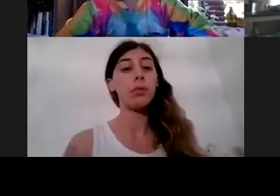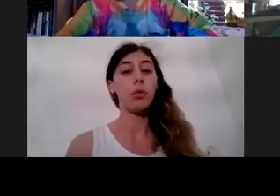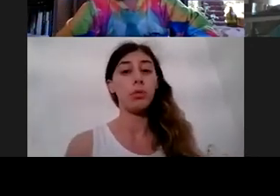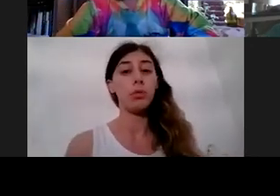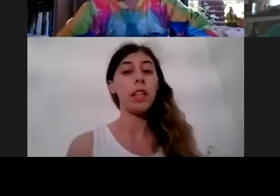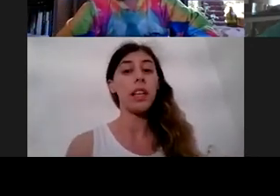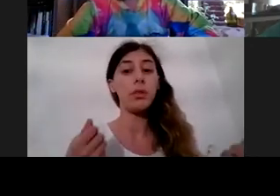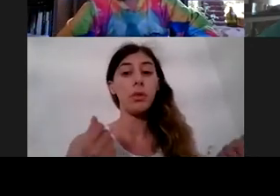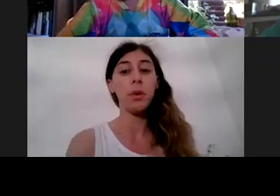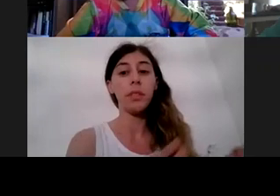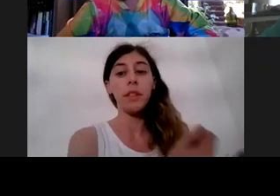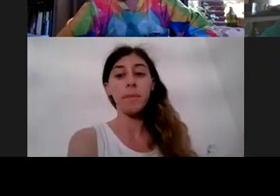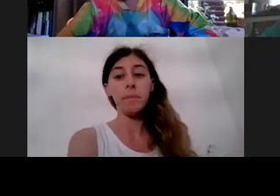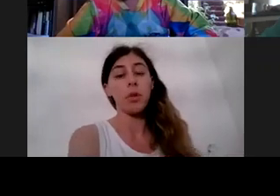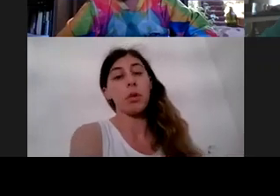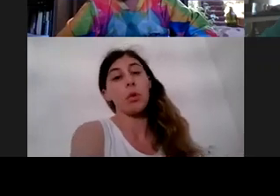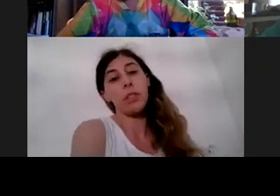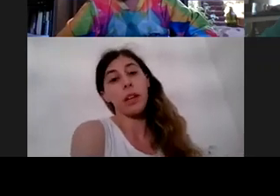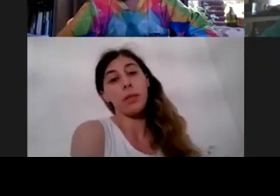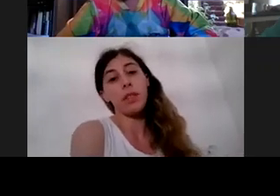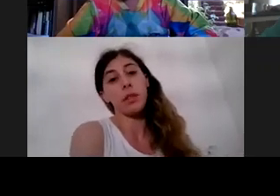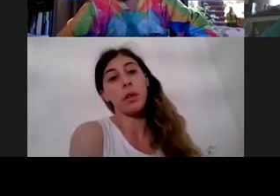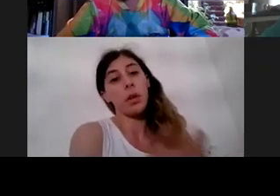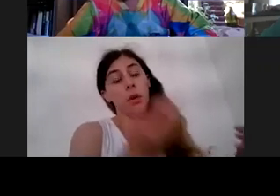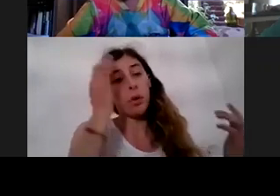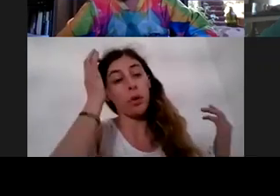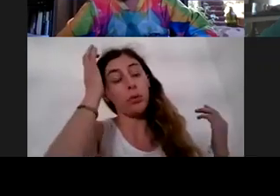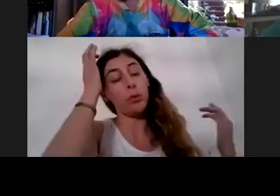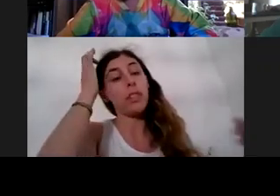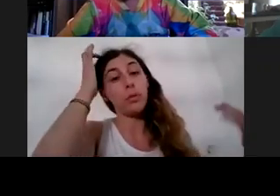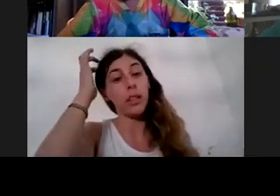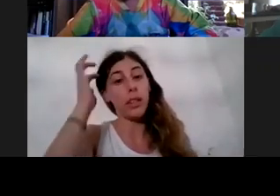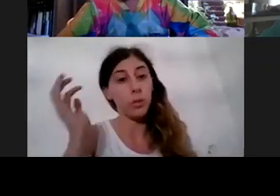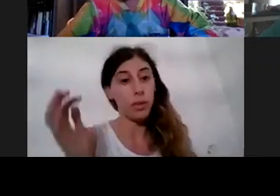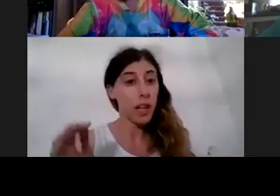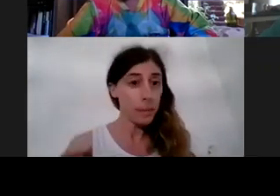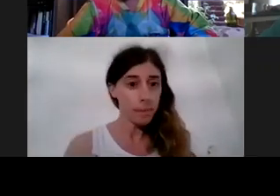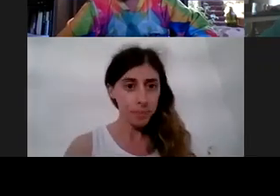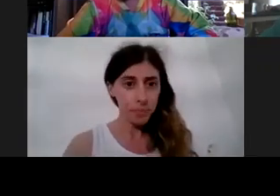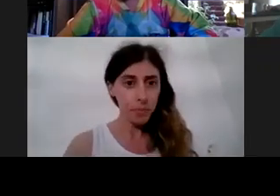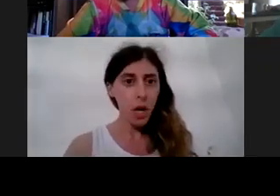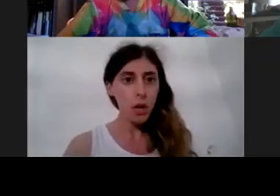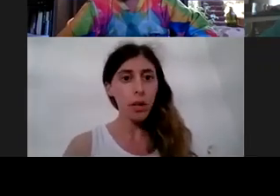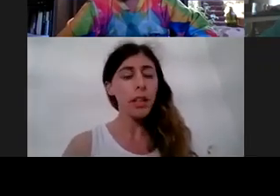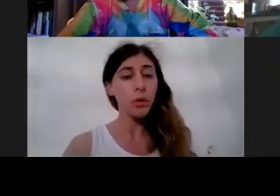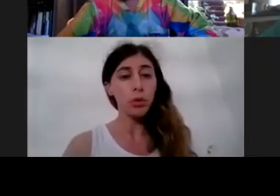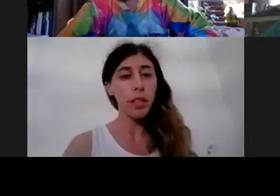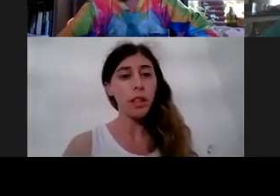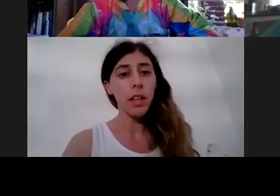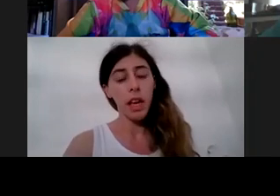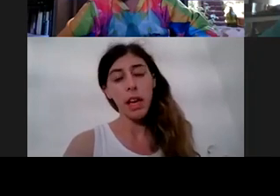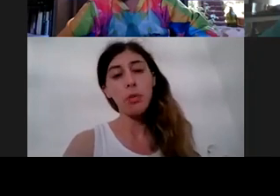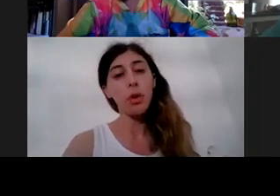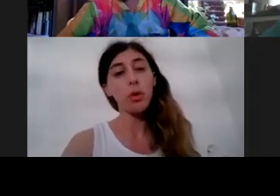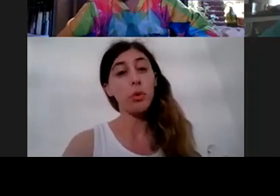regulatory framework that has to do with long-term access. This actually